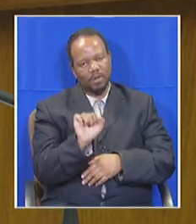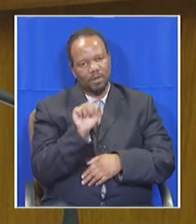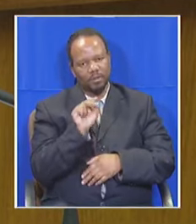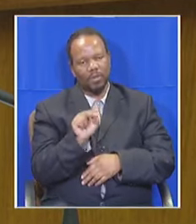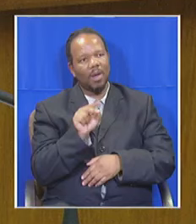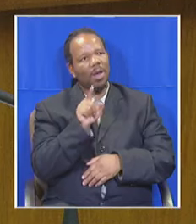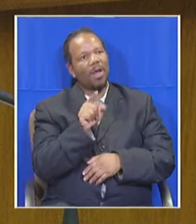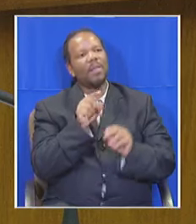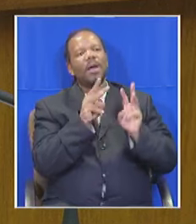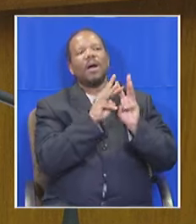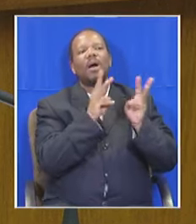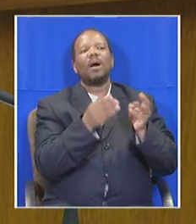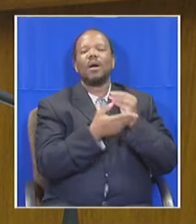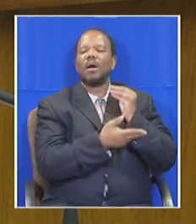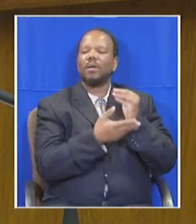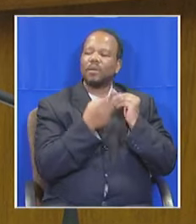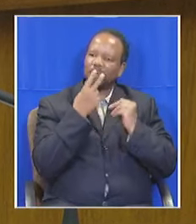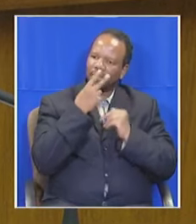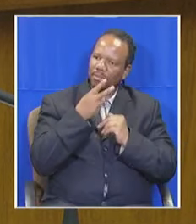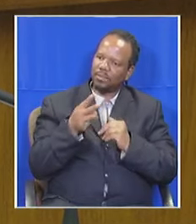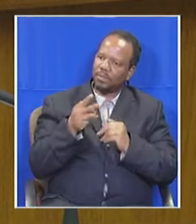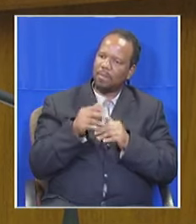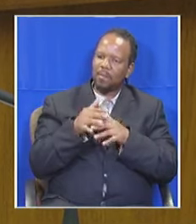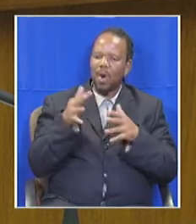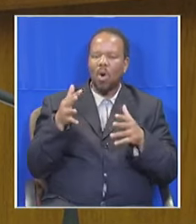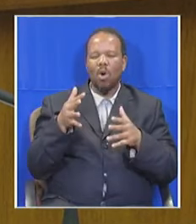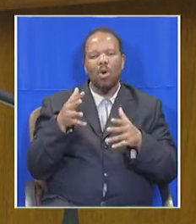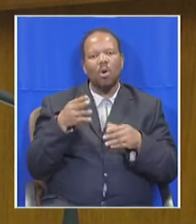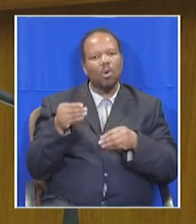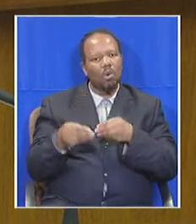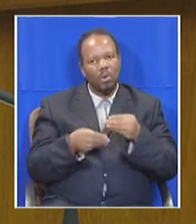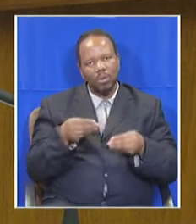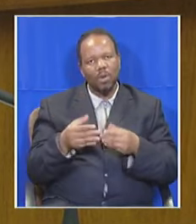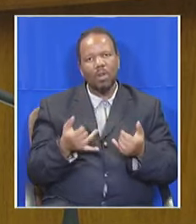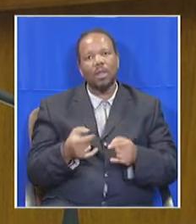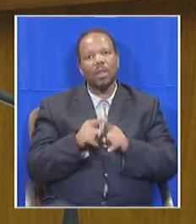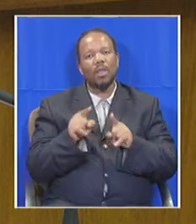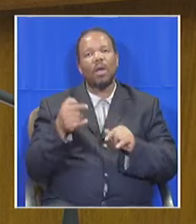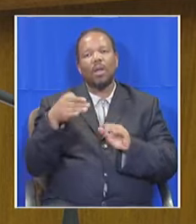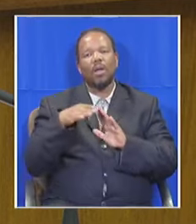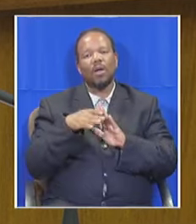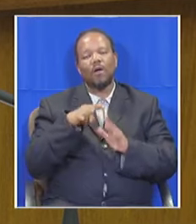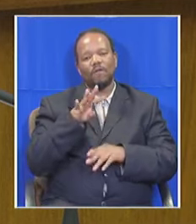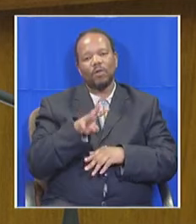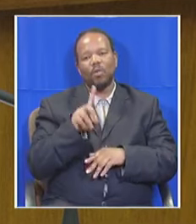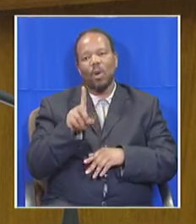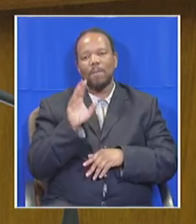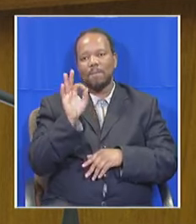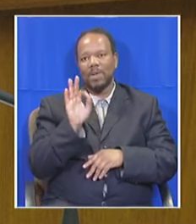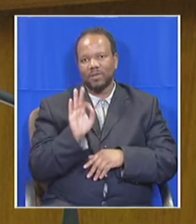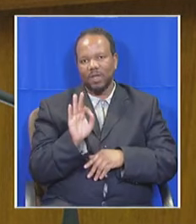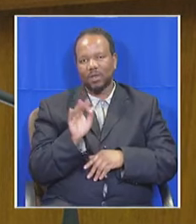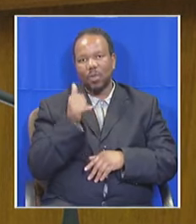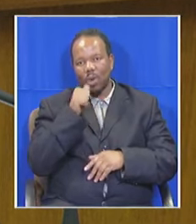through surveys and assessment. This is 4 points up from a record low 41% in 2011 and